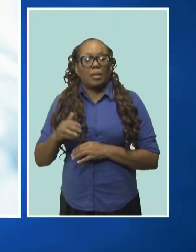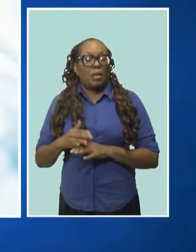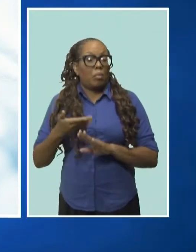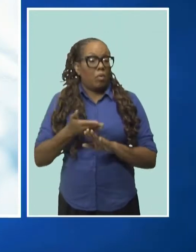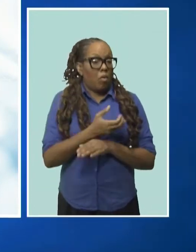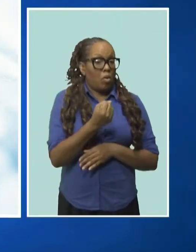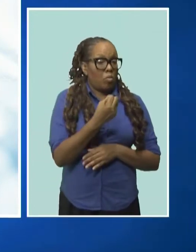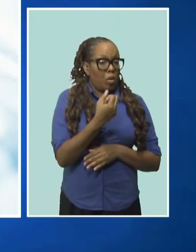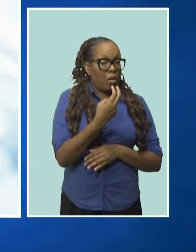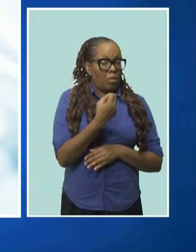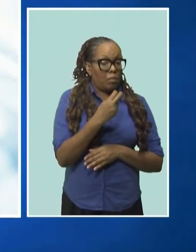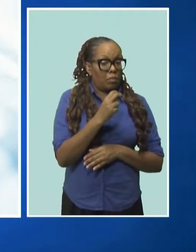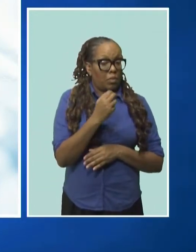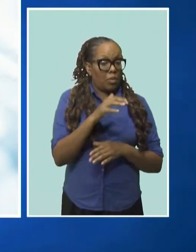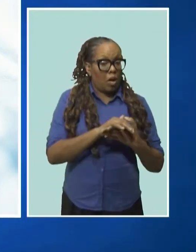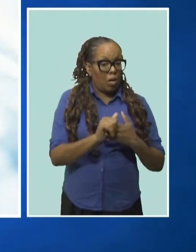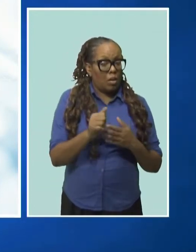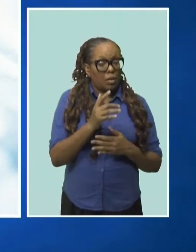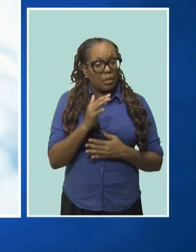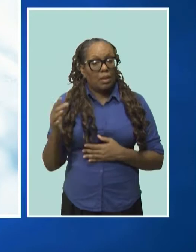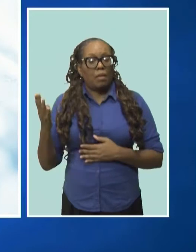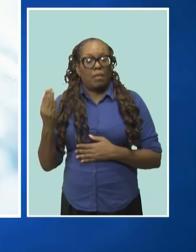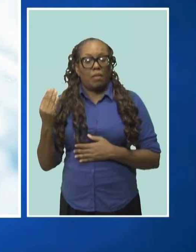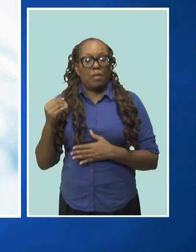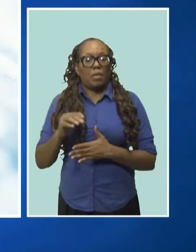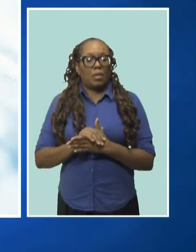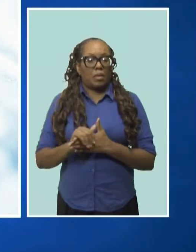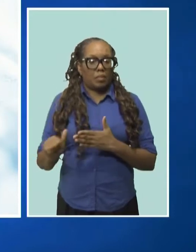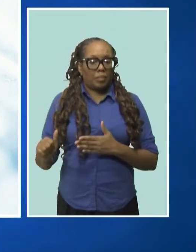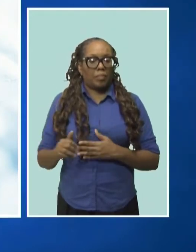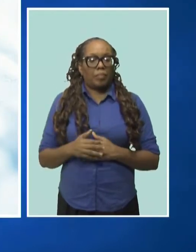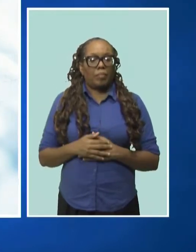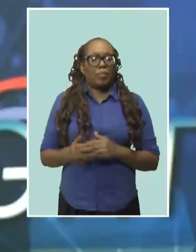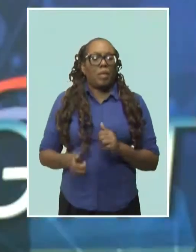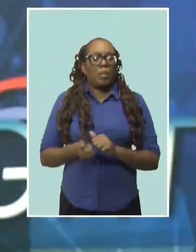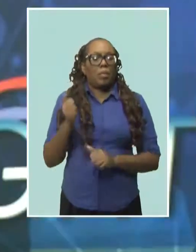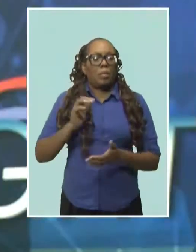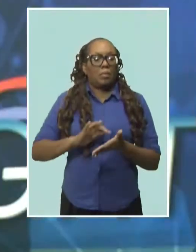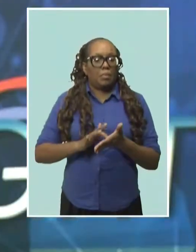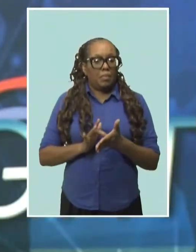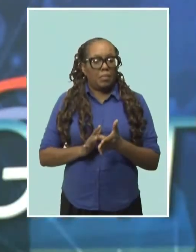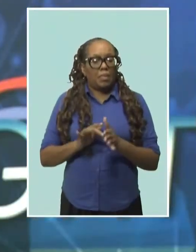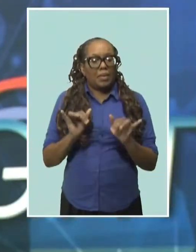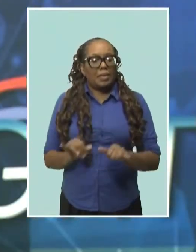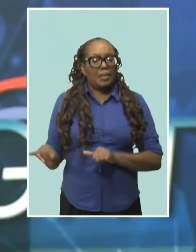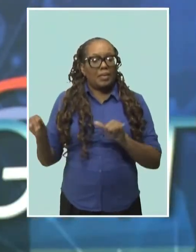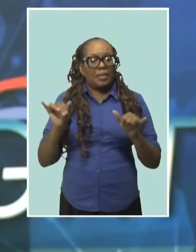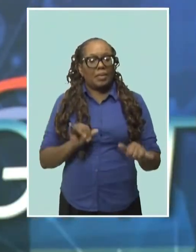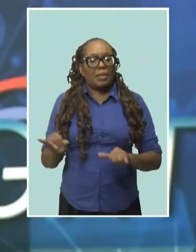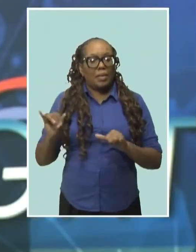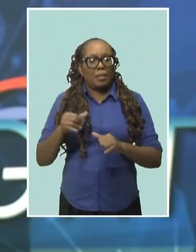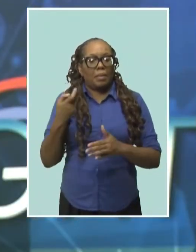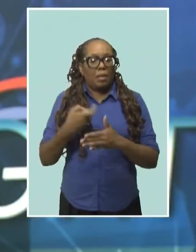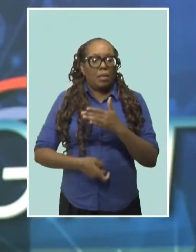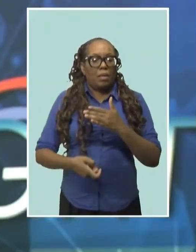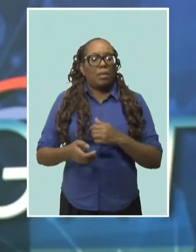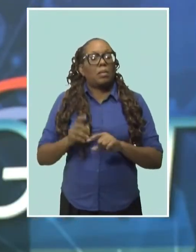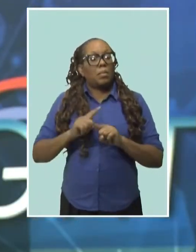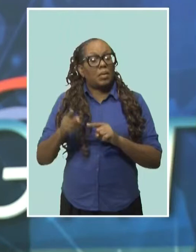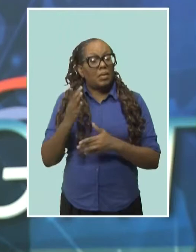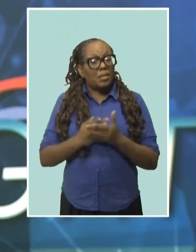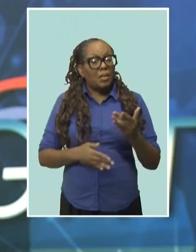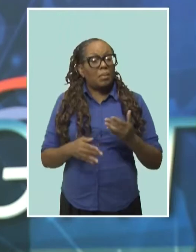to $10, and from $12 to $14. Mr. Ward-Rogers adds most medications remain at the same price, but some